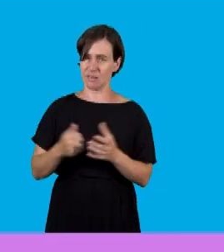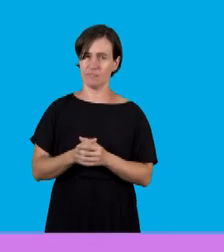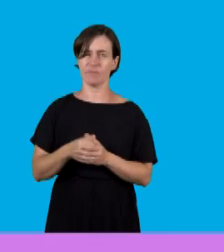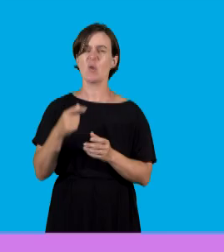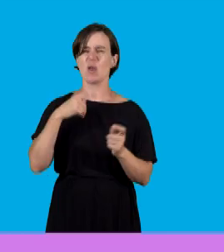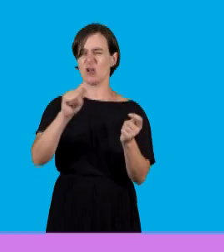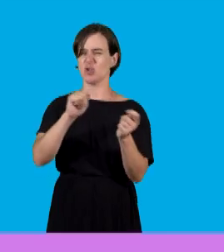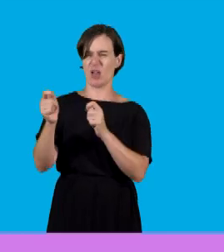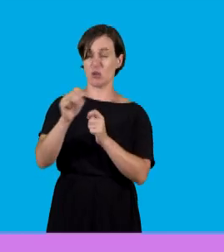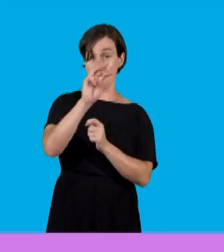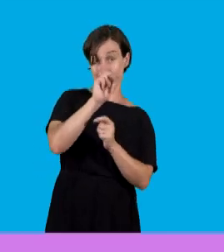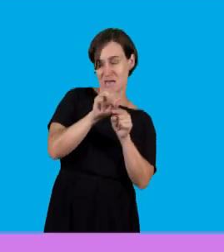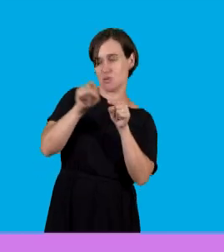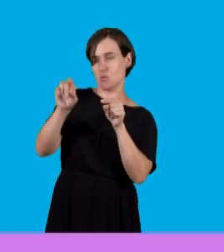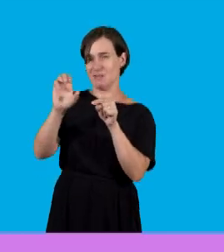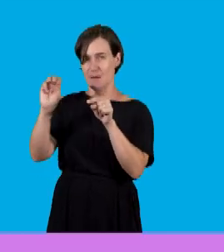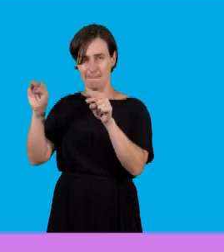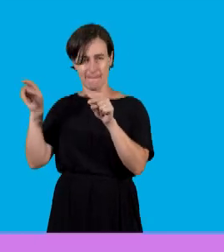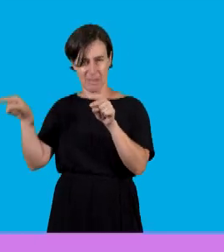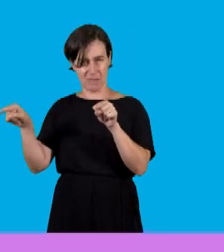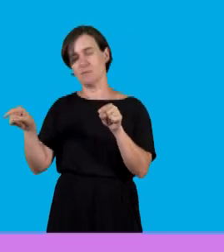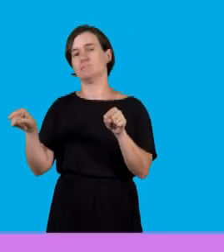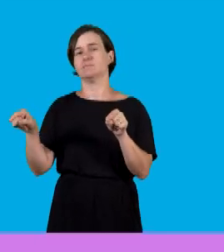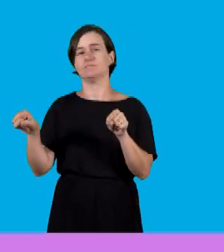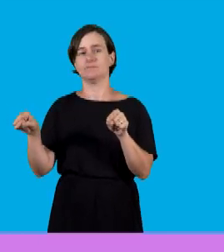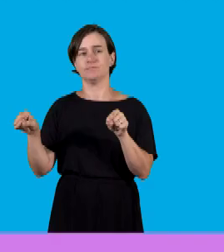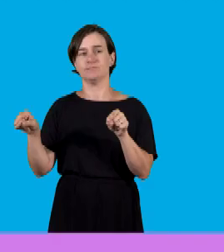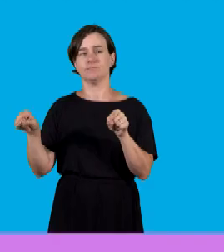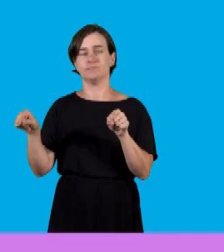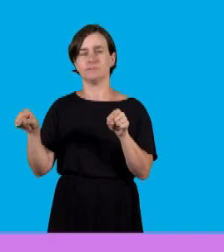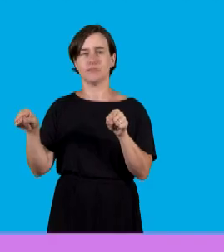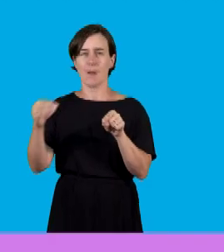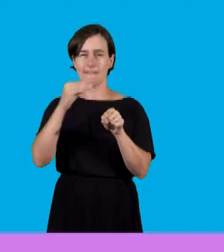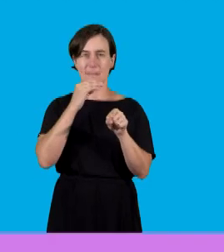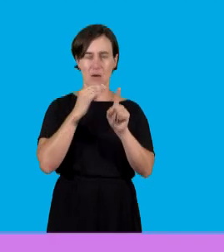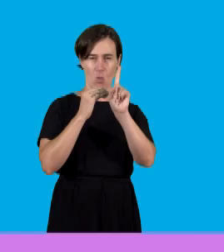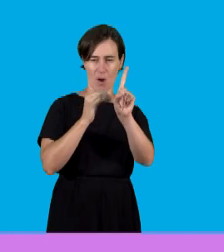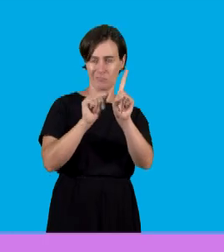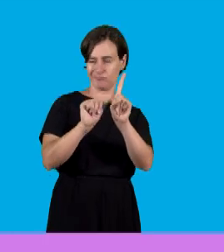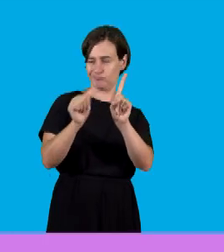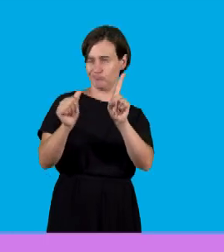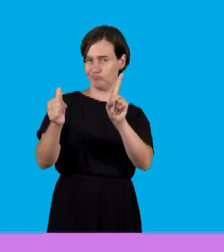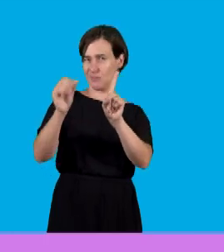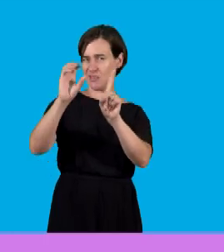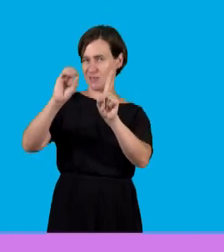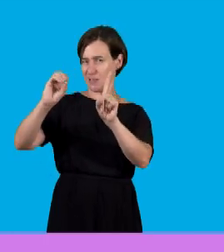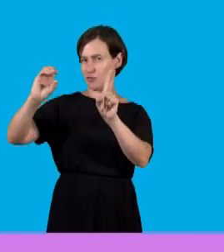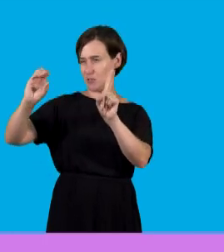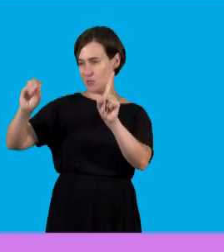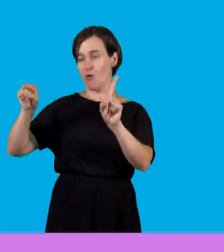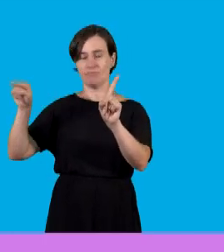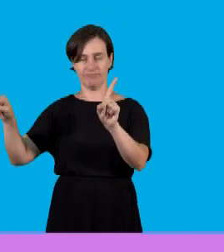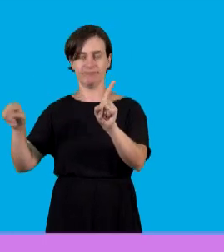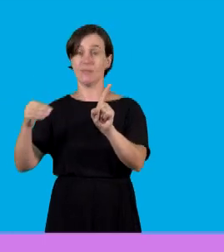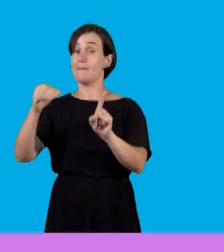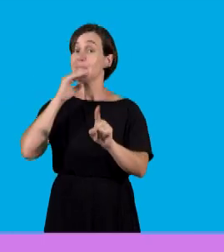multiplying. So let's convert from meters to centimeters. From meters, we put a 1. We are converting to centimeter. It's zeros up until where we end.